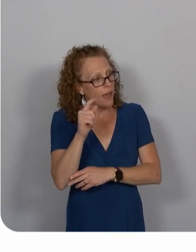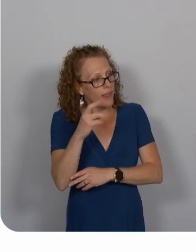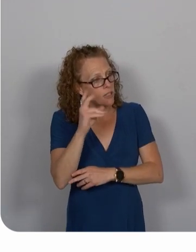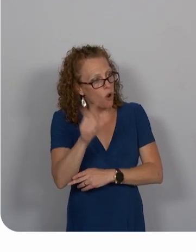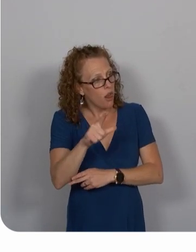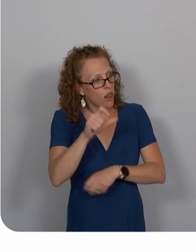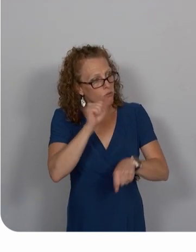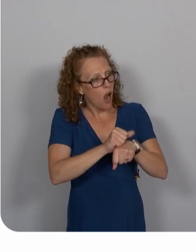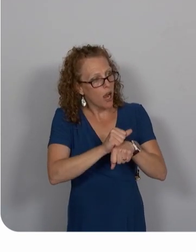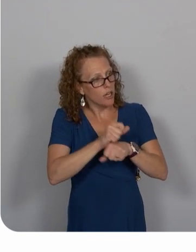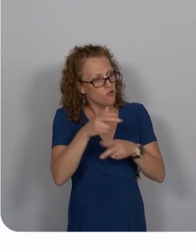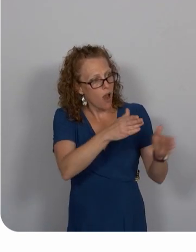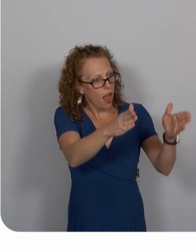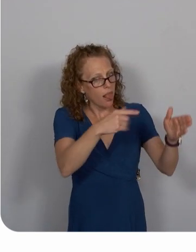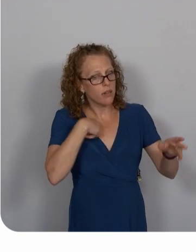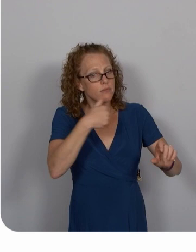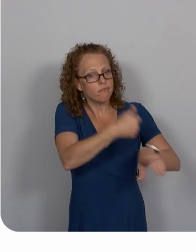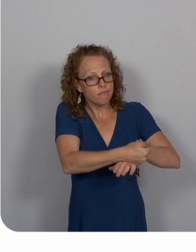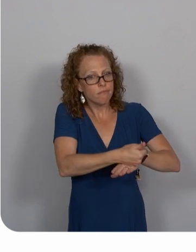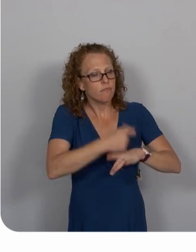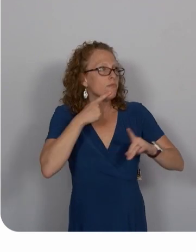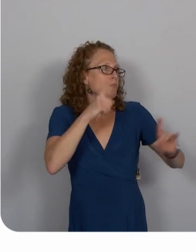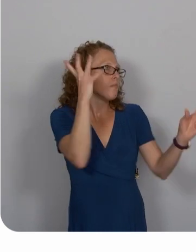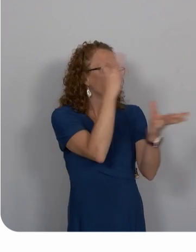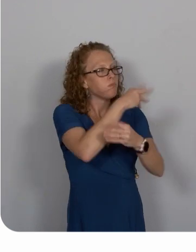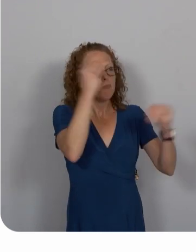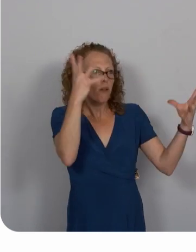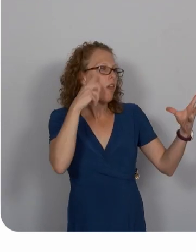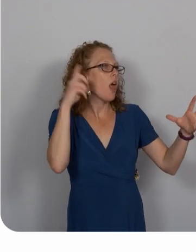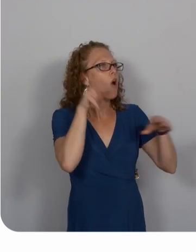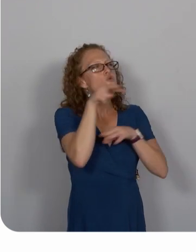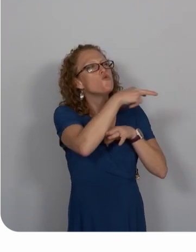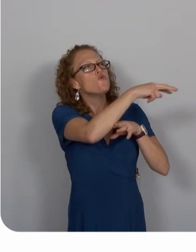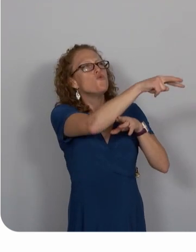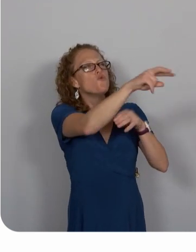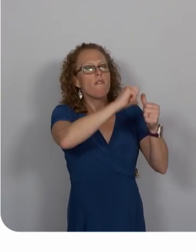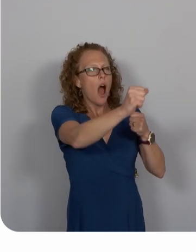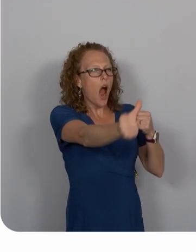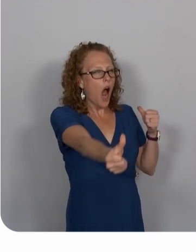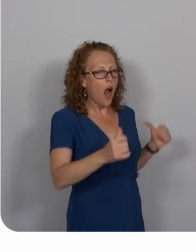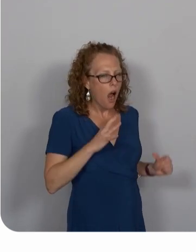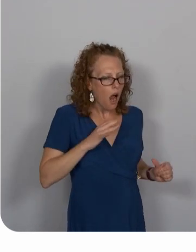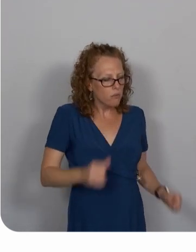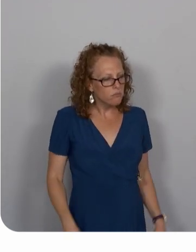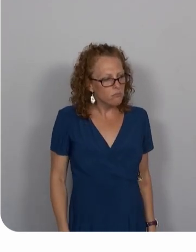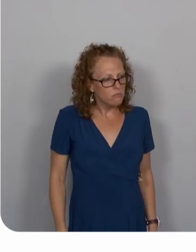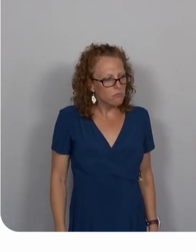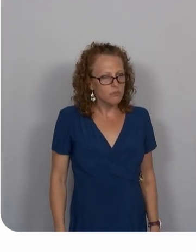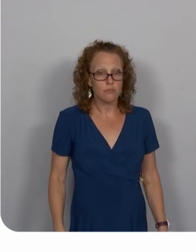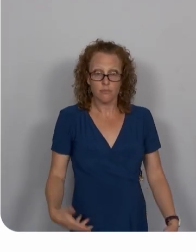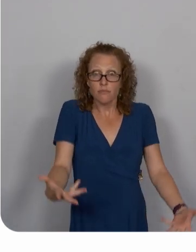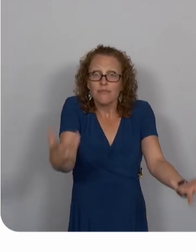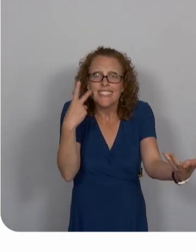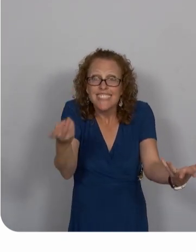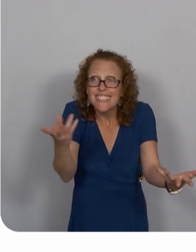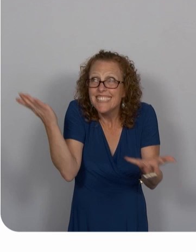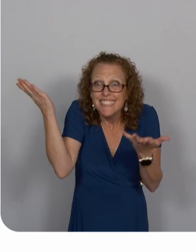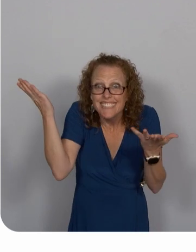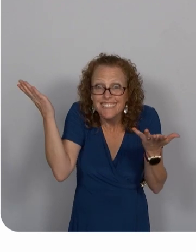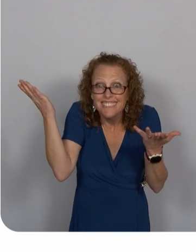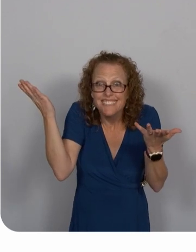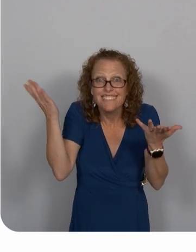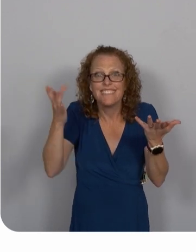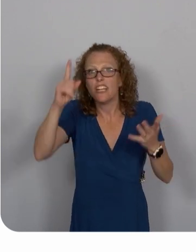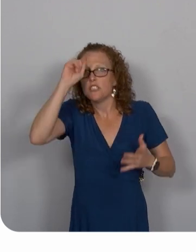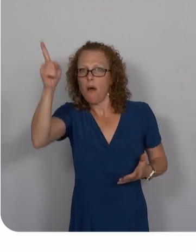climb offering stunning red rock formations and breathtaking vistas. Meta AI makes your smart glasses a